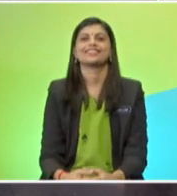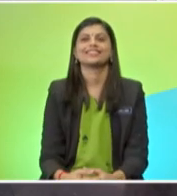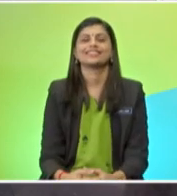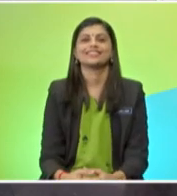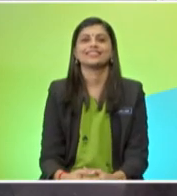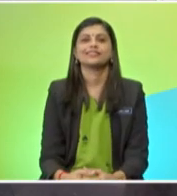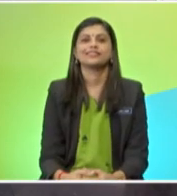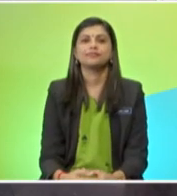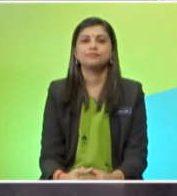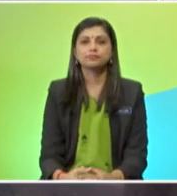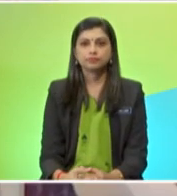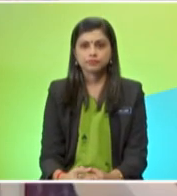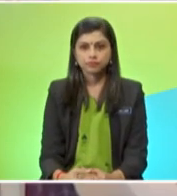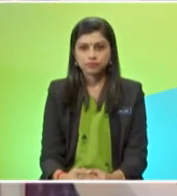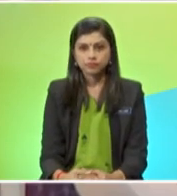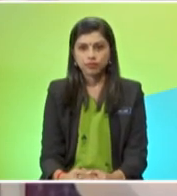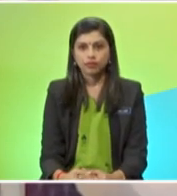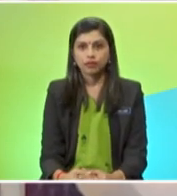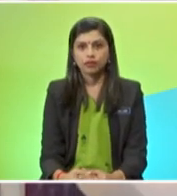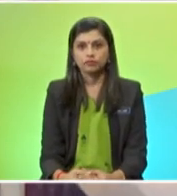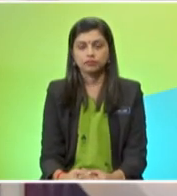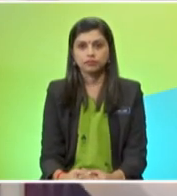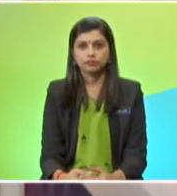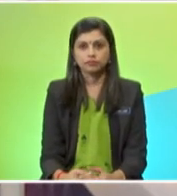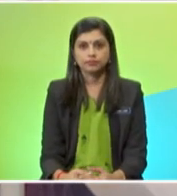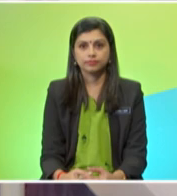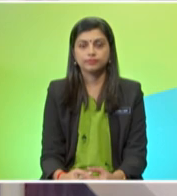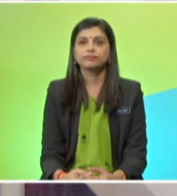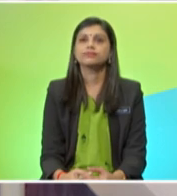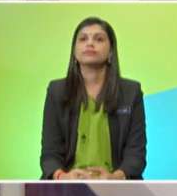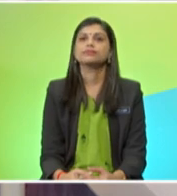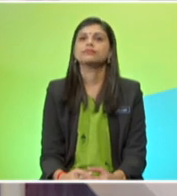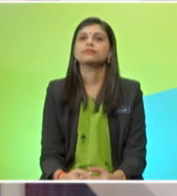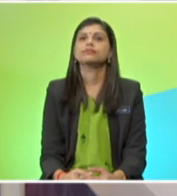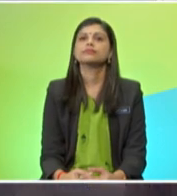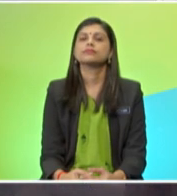okay. And I think it's this one, it's always last yes. but not least. Okay, roof.